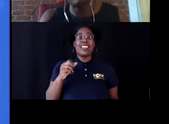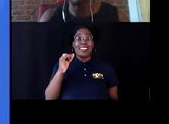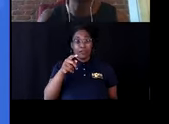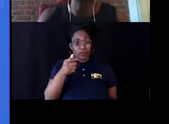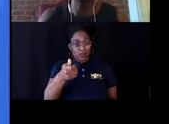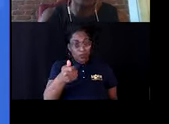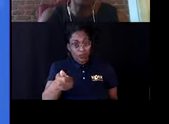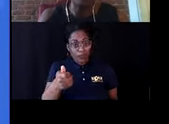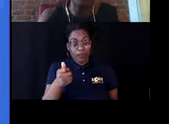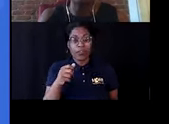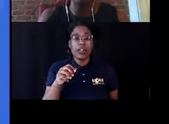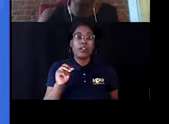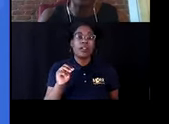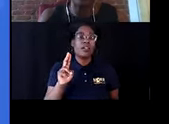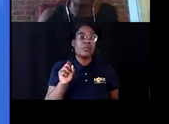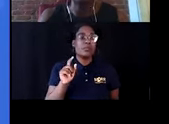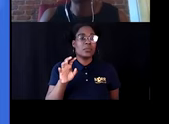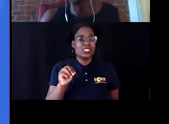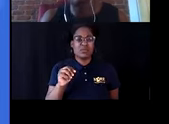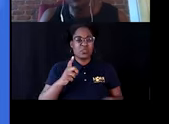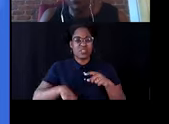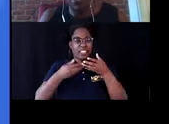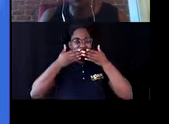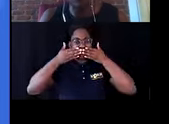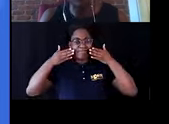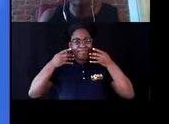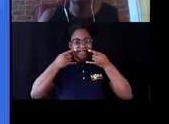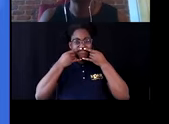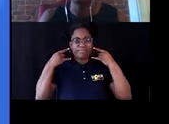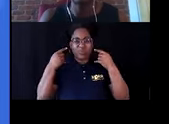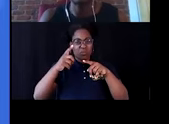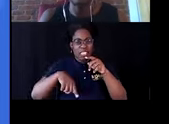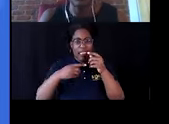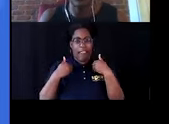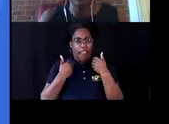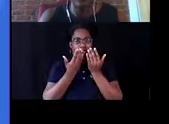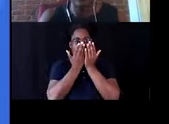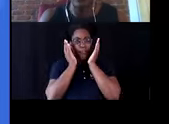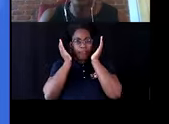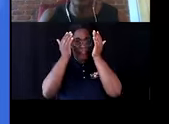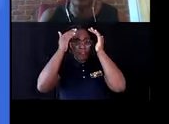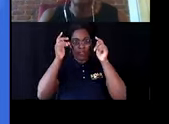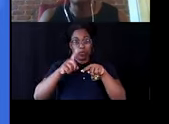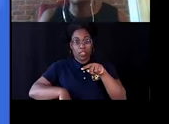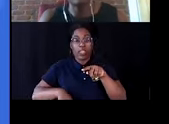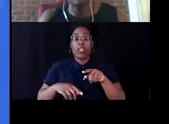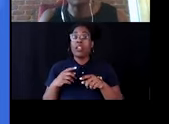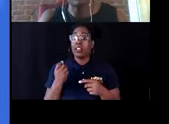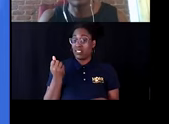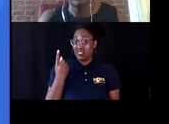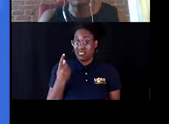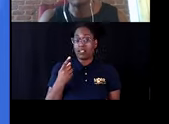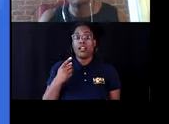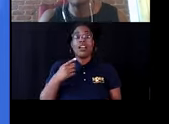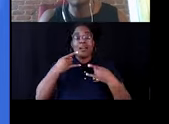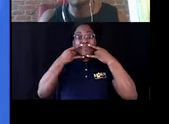Face coverings in order to protect people from COVID-19 are required by law. The contradictions are endless, right? Here's another one